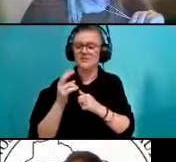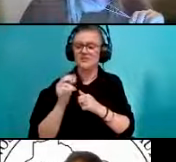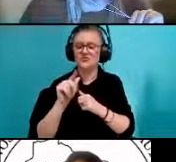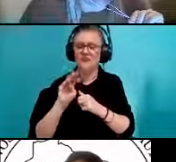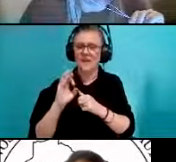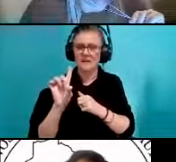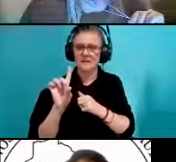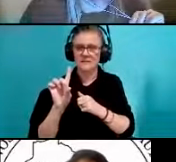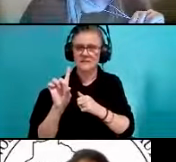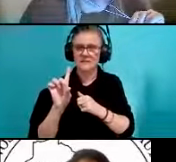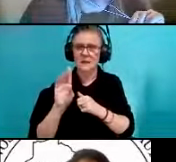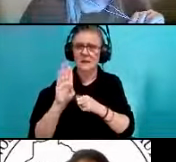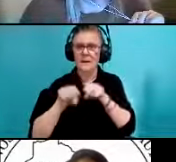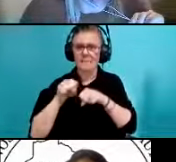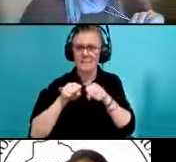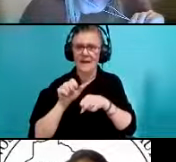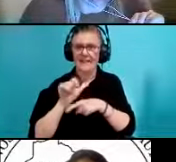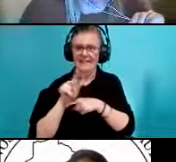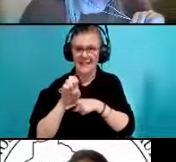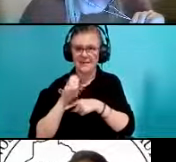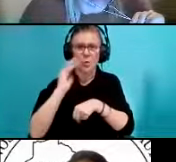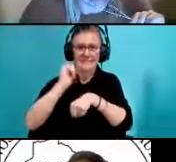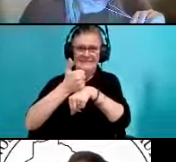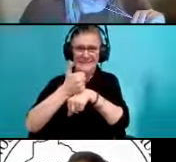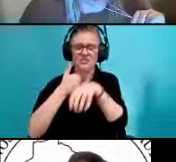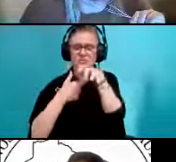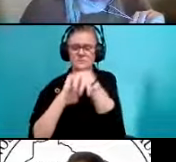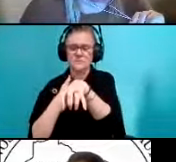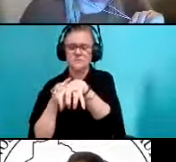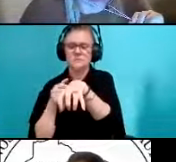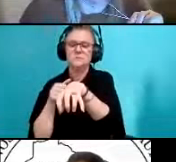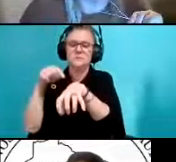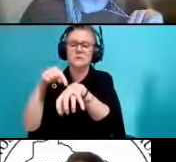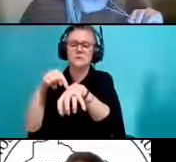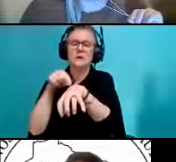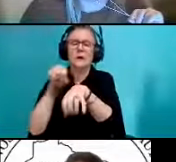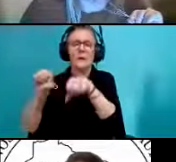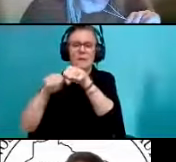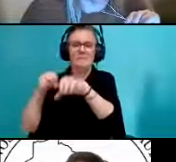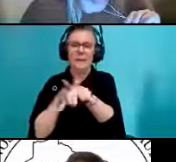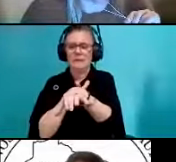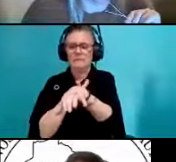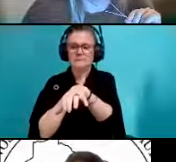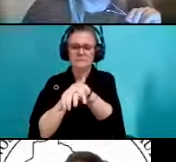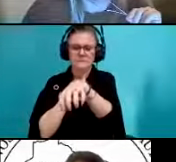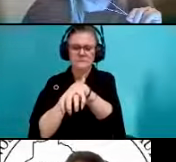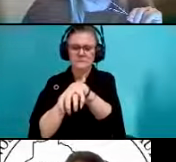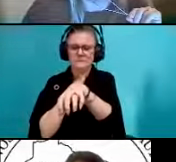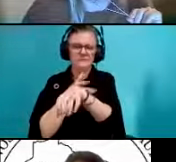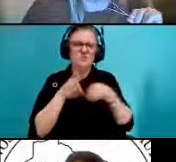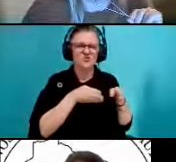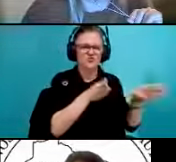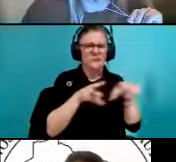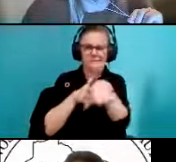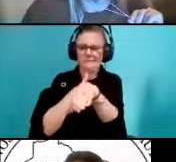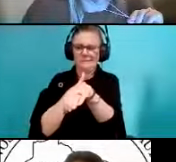stations, where the bike lane actually goes around the outside of the station, just at the location of the station, which